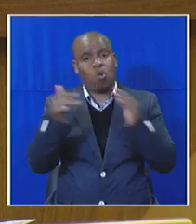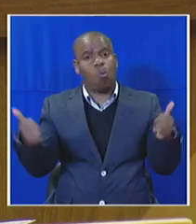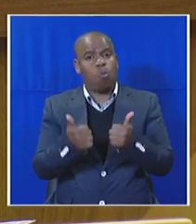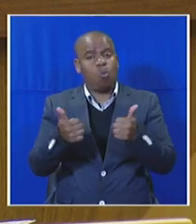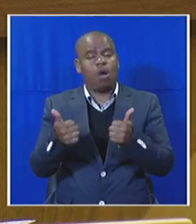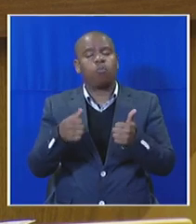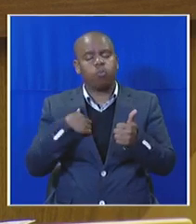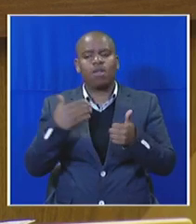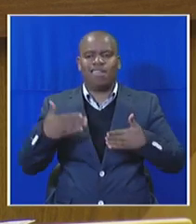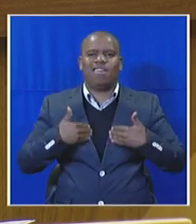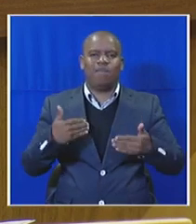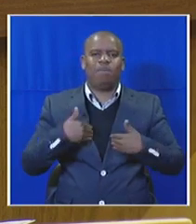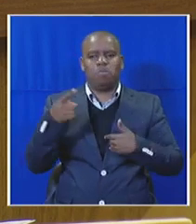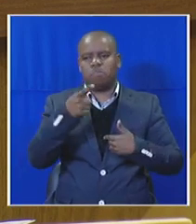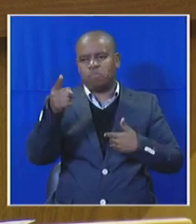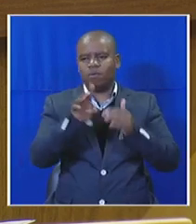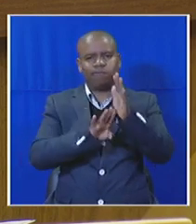progress that is being made.